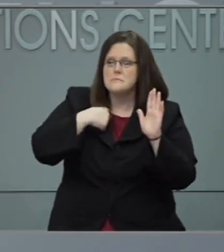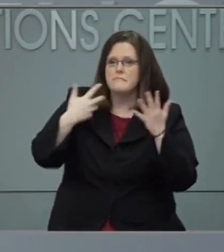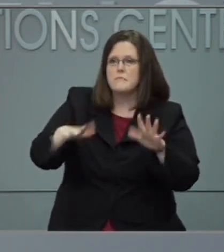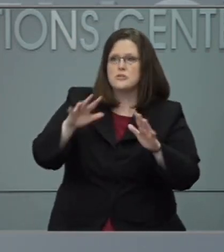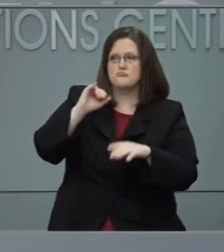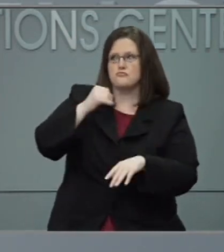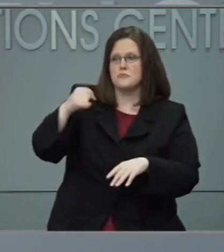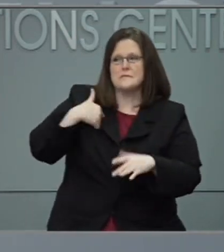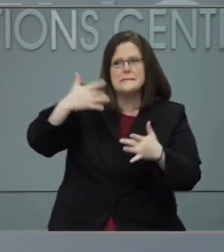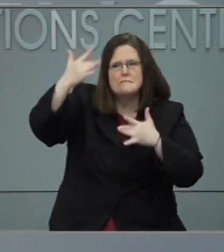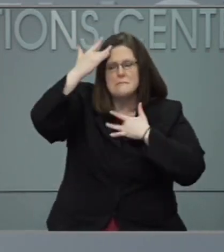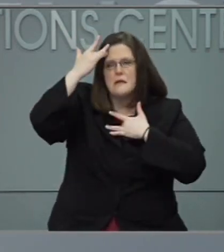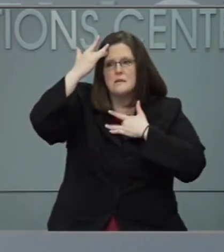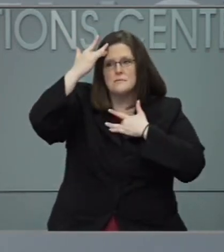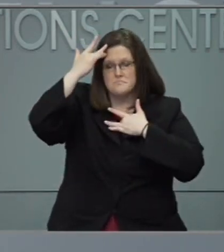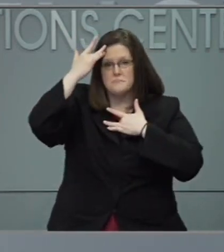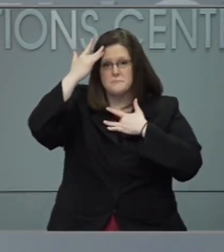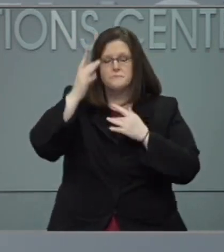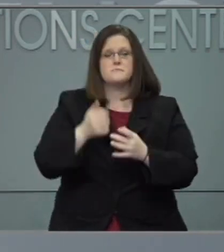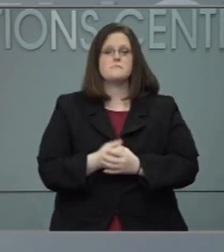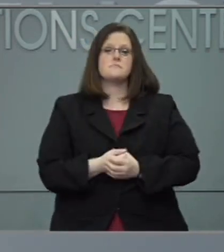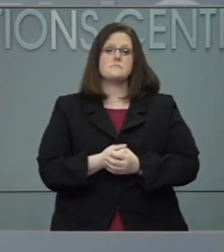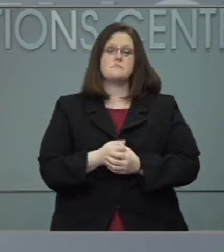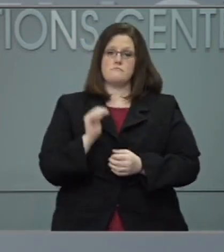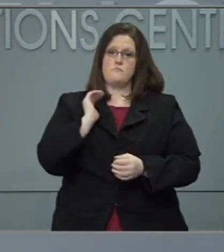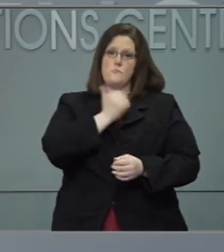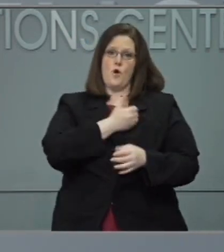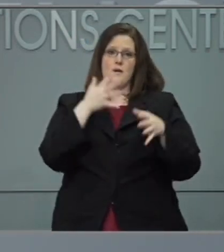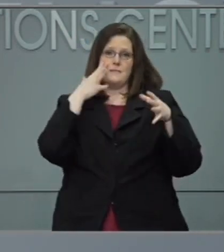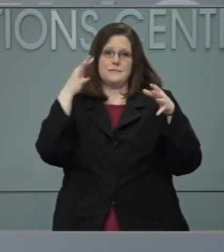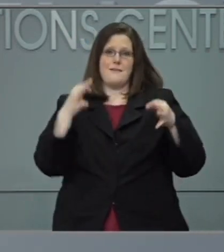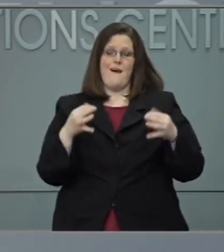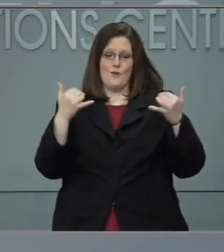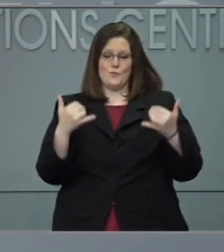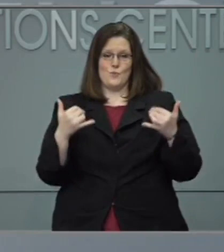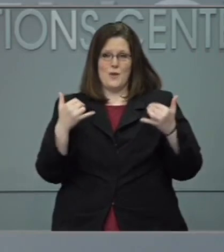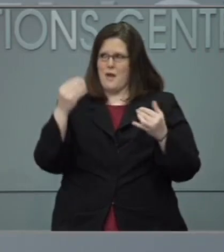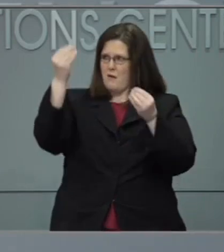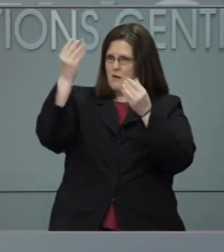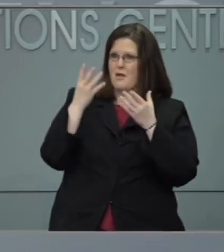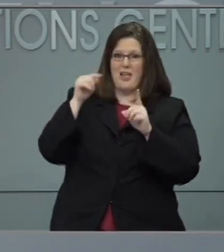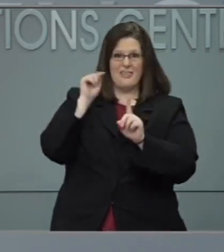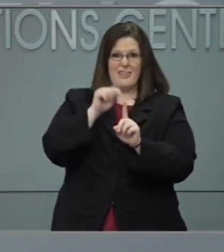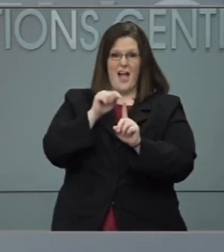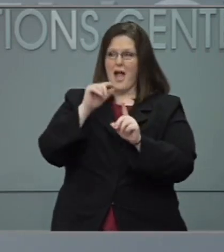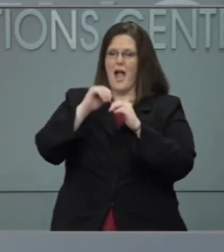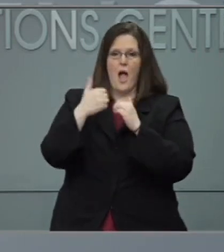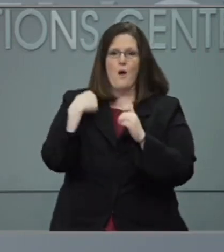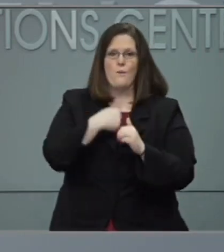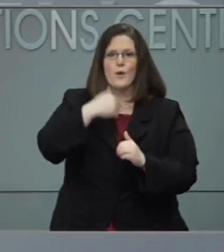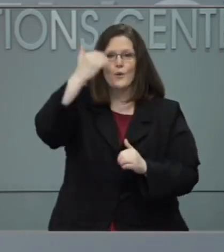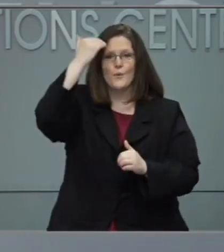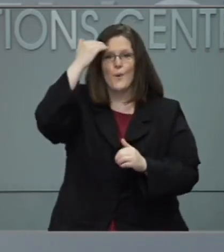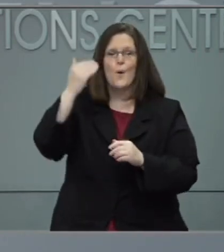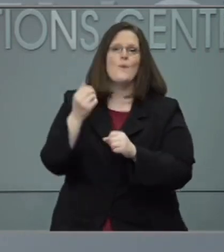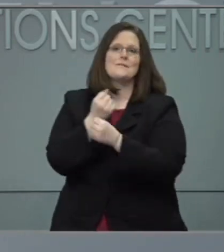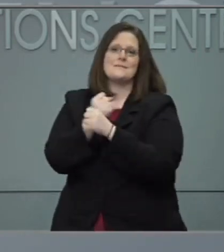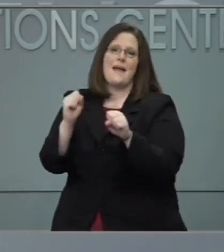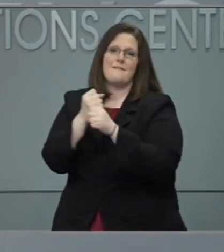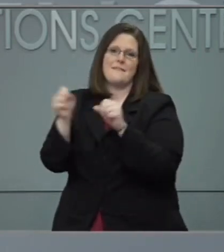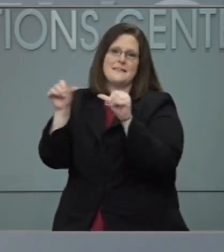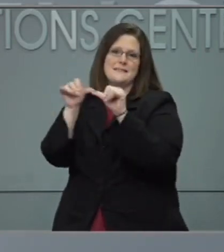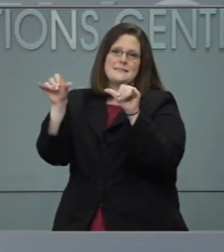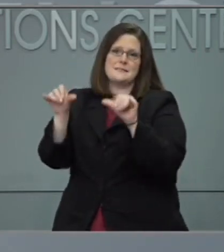are a result of a vaccine safety system that is working. Our safety monitoring systems are